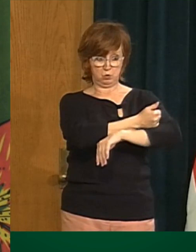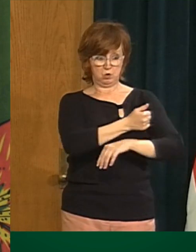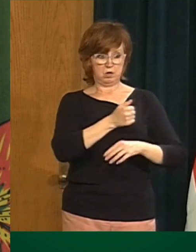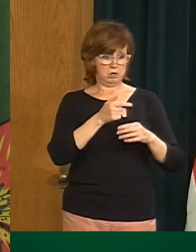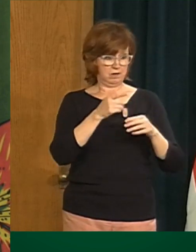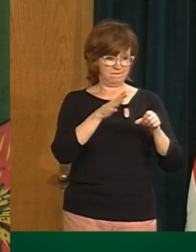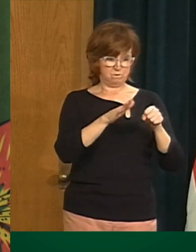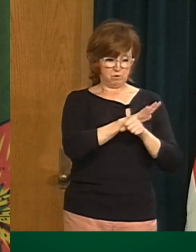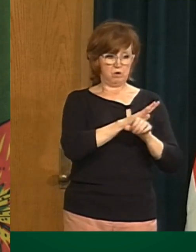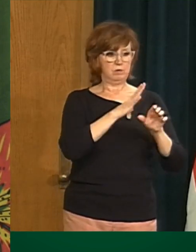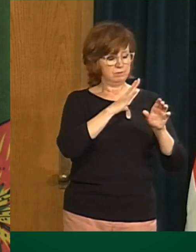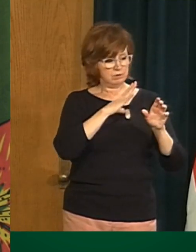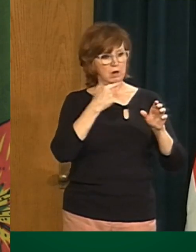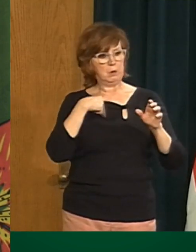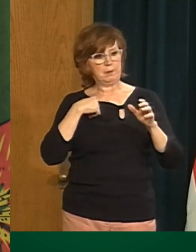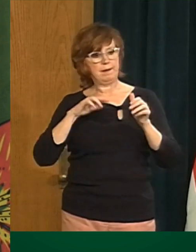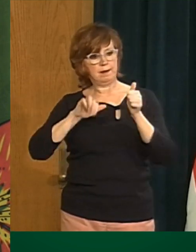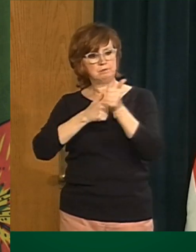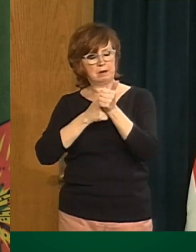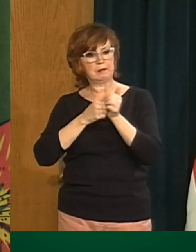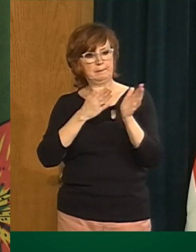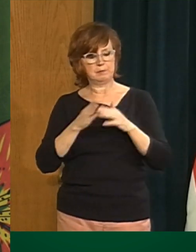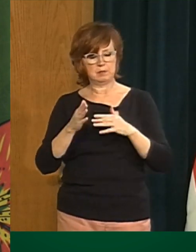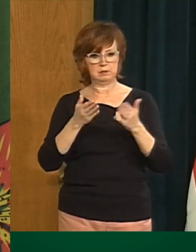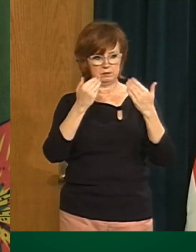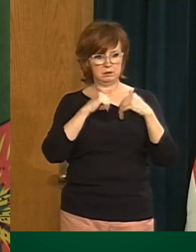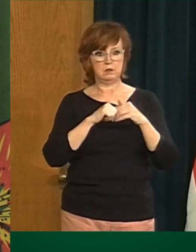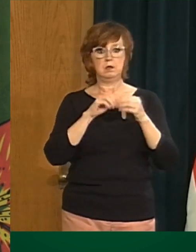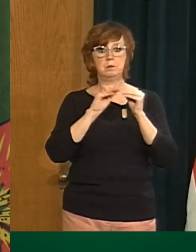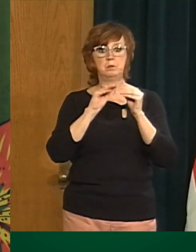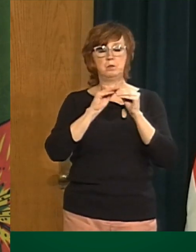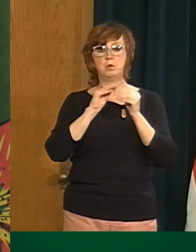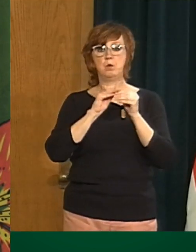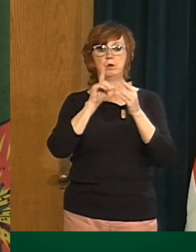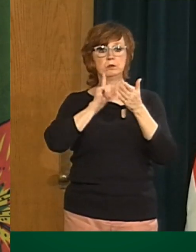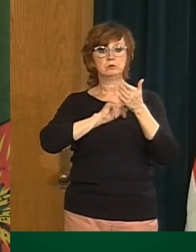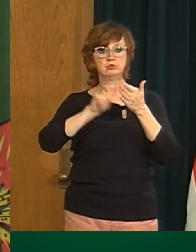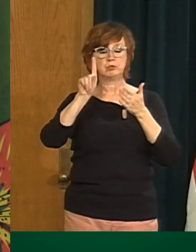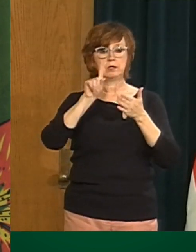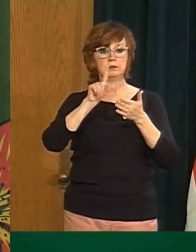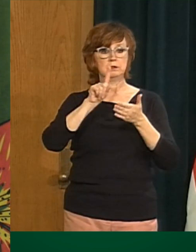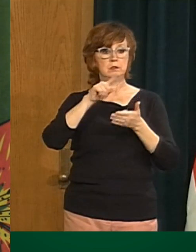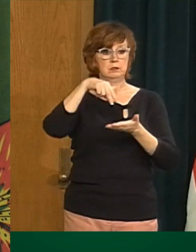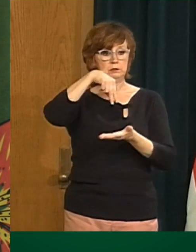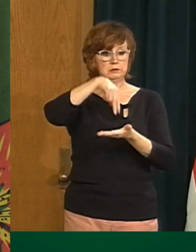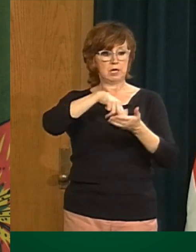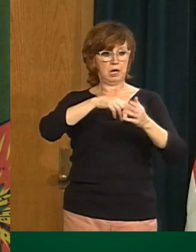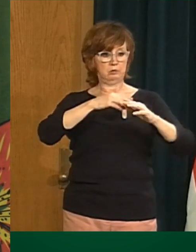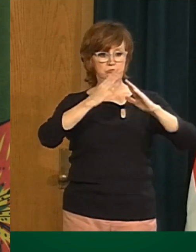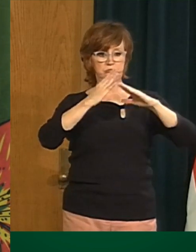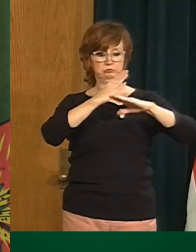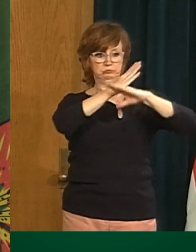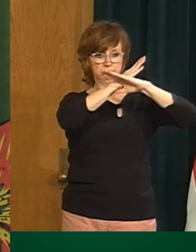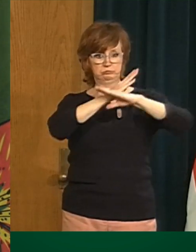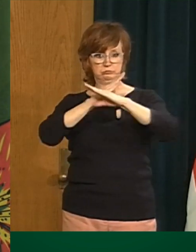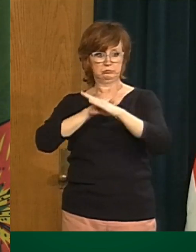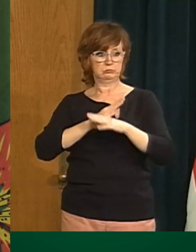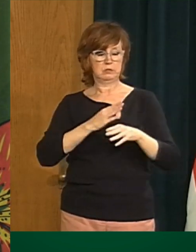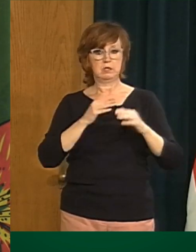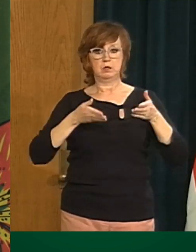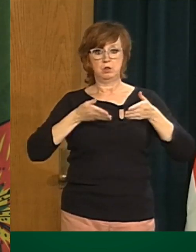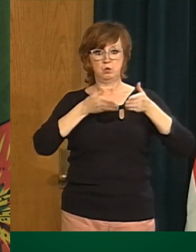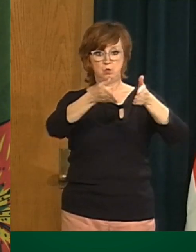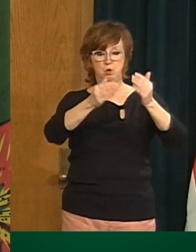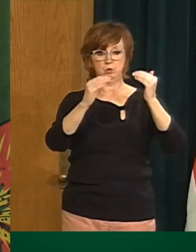that the checkpoints are as effective as possible, as now there is a public health order in place that can be enforced, but can